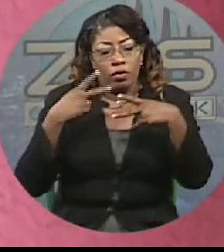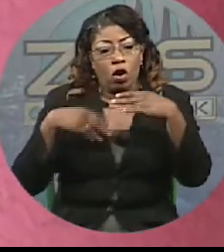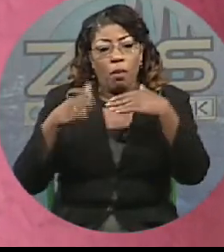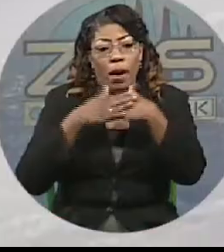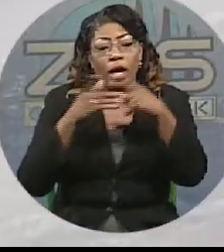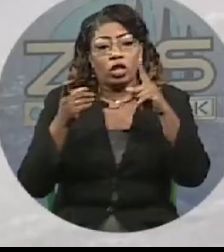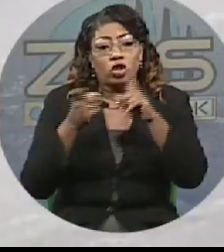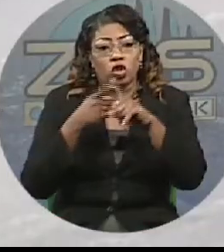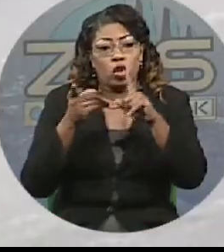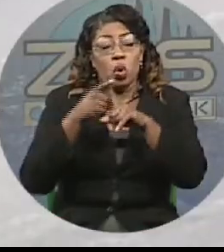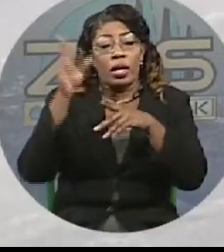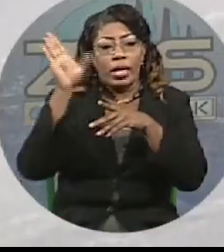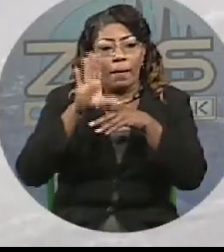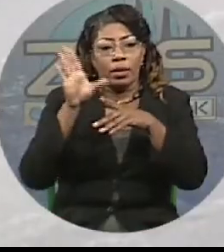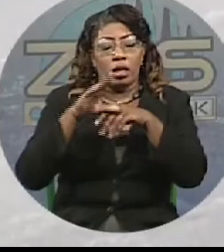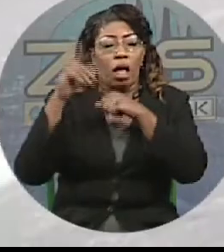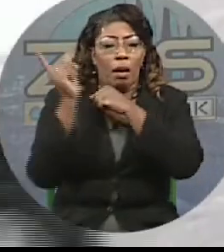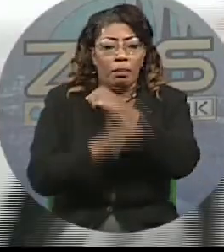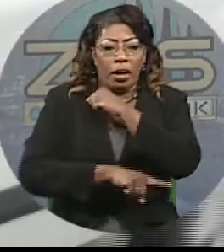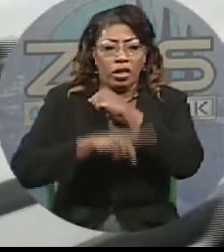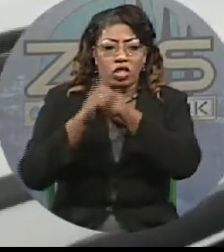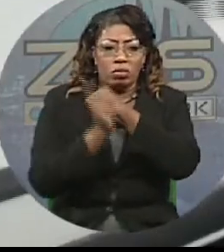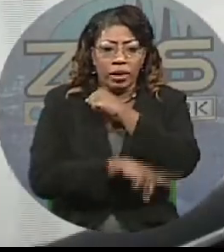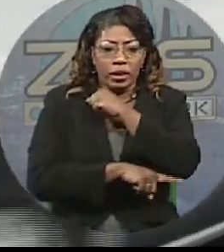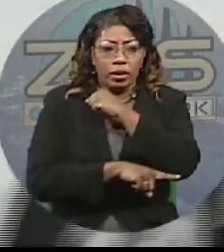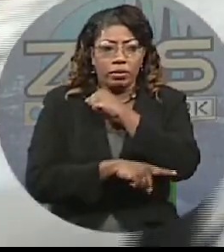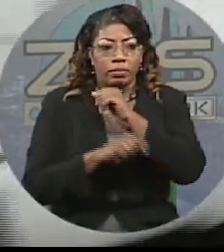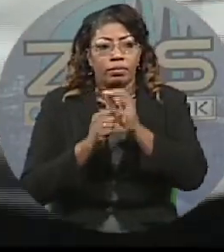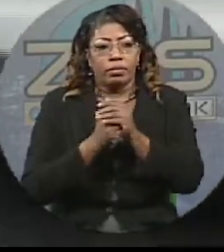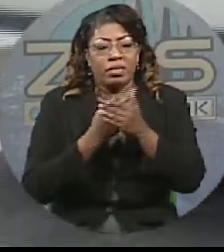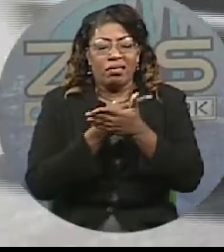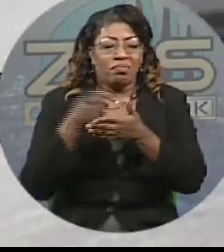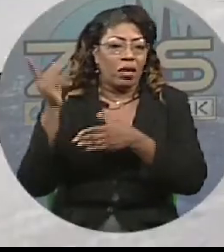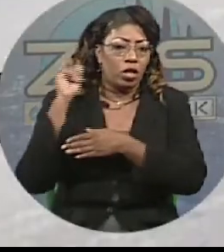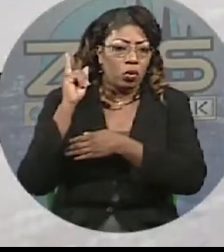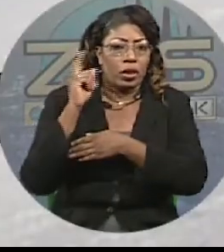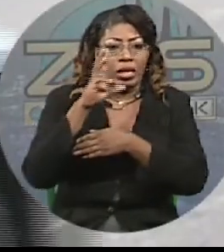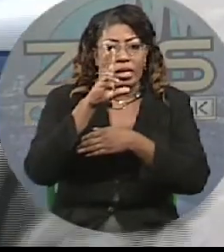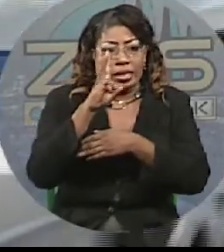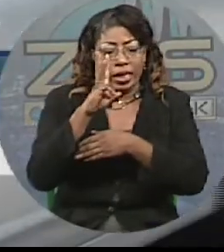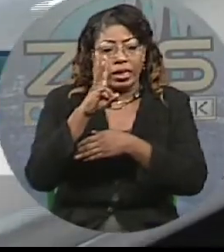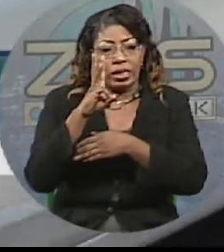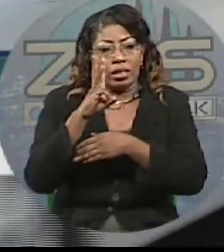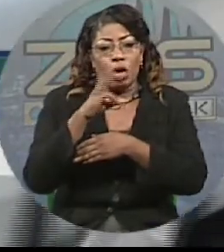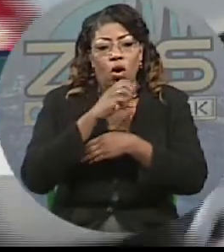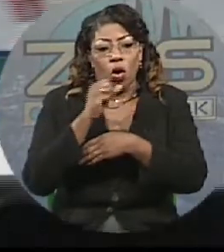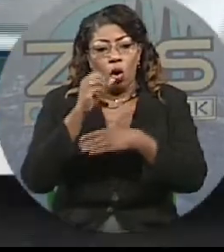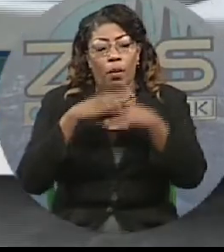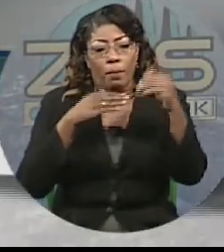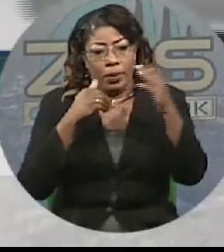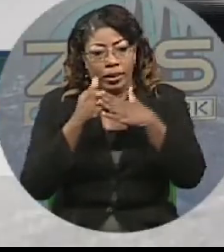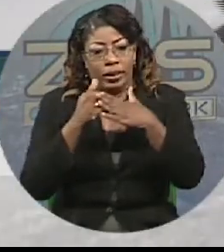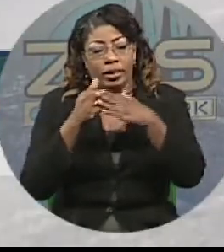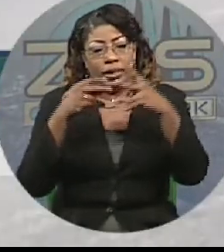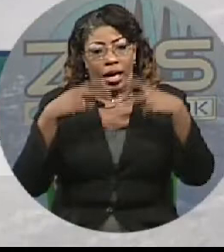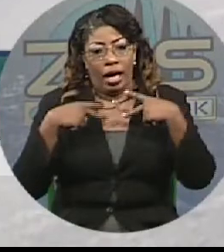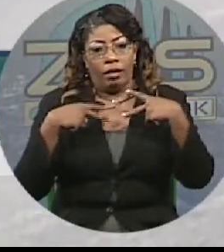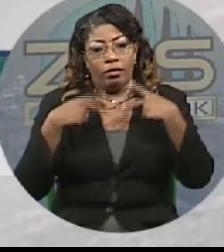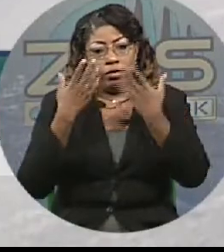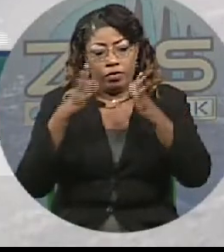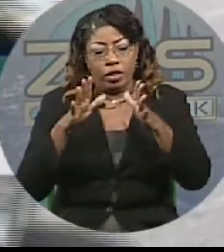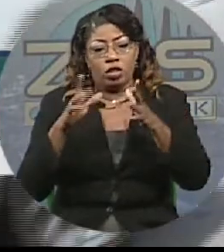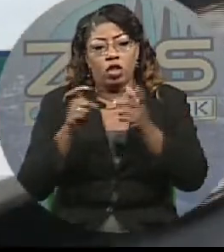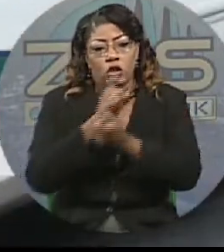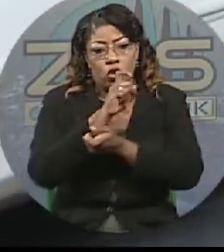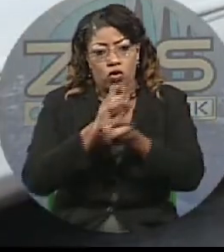capital punishment. Since Operation Demolition was launched last week, six abandoned buildings considered crime havens have been destroyed.